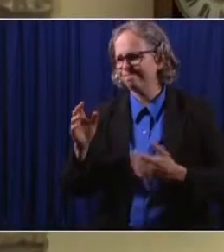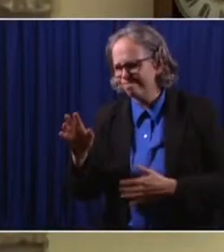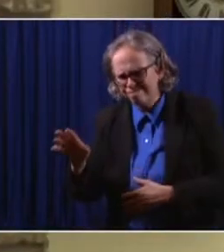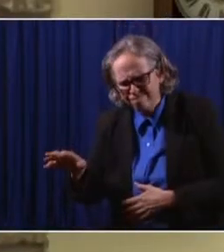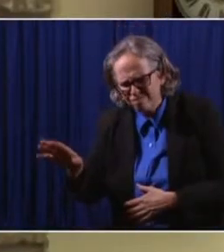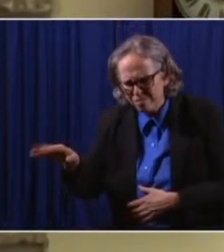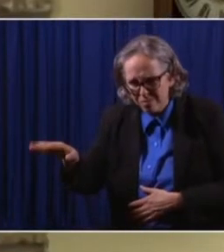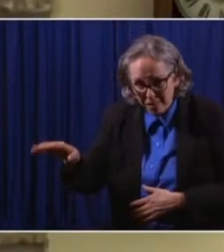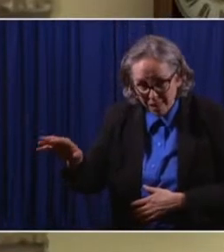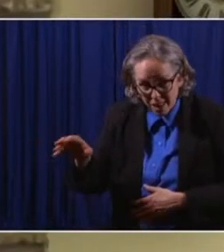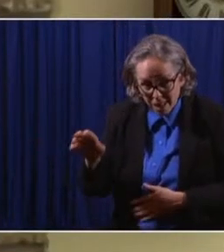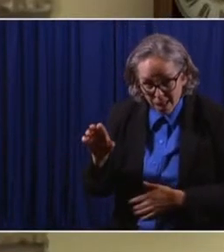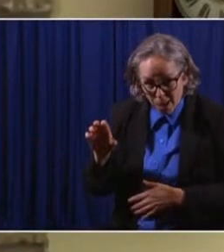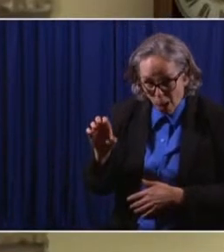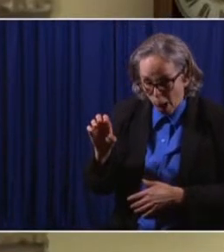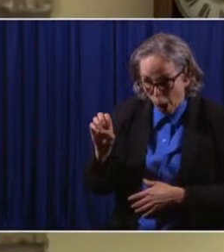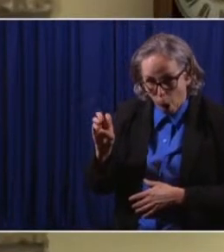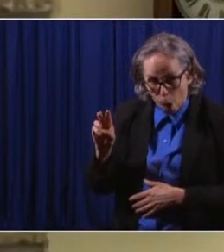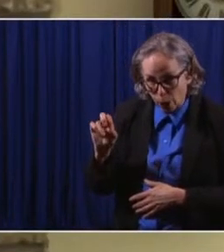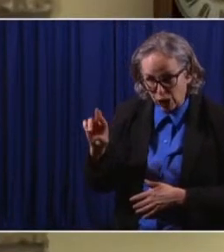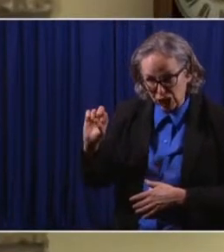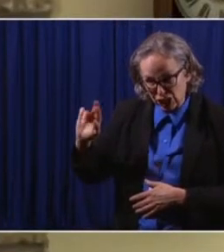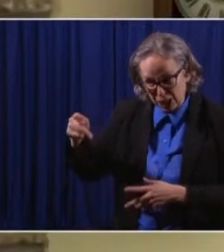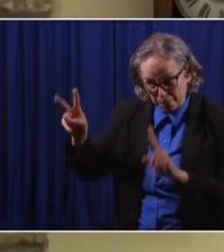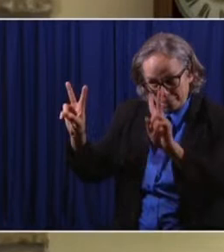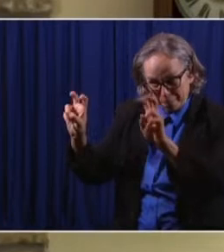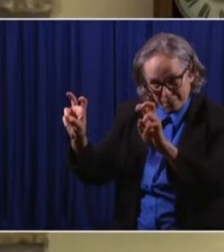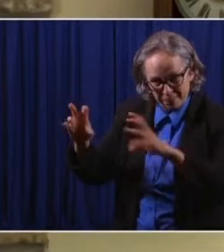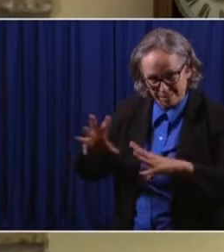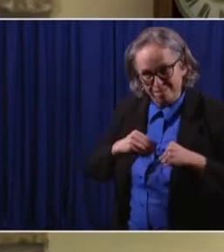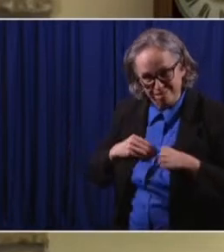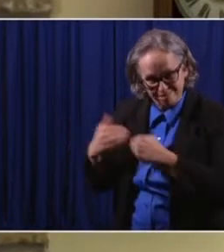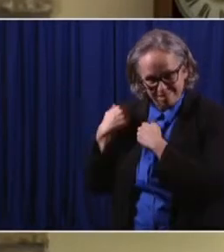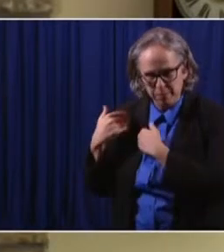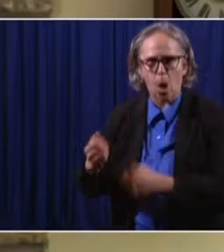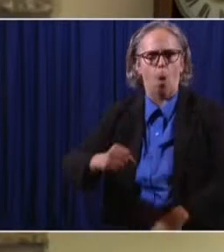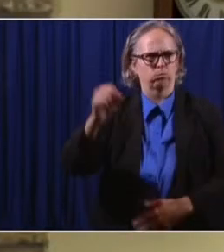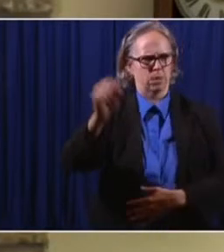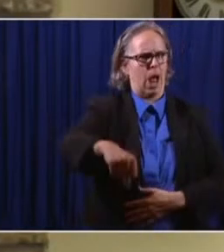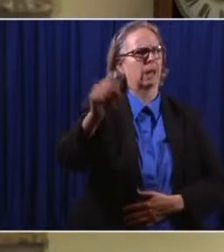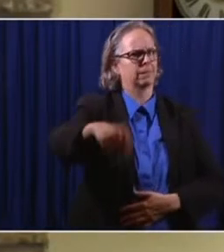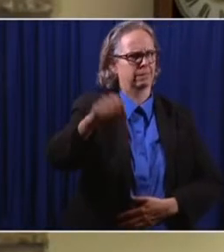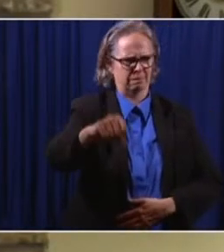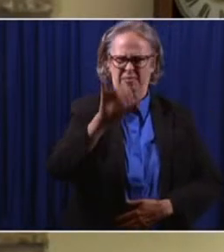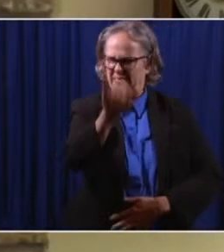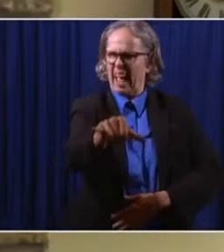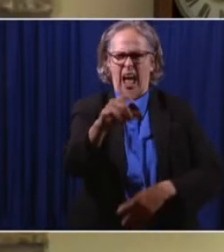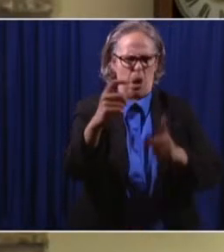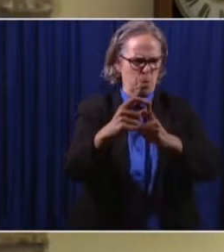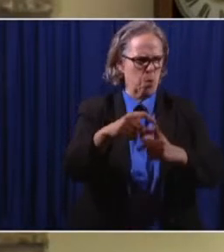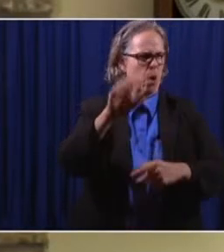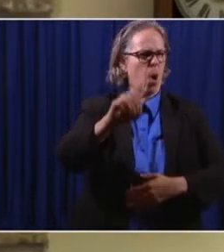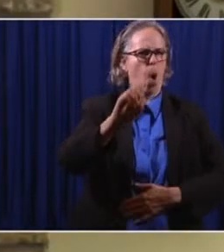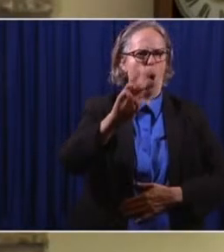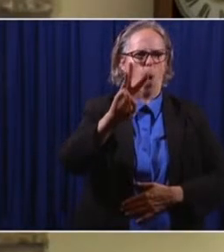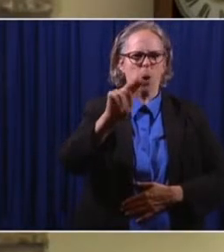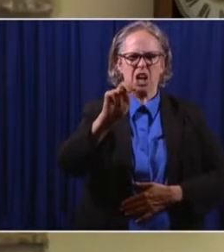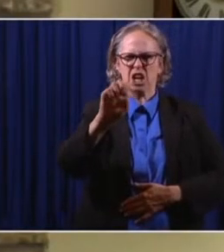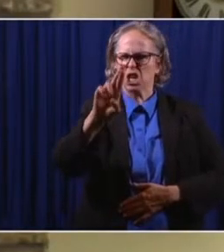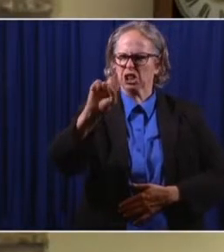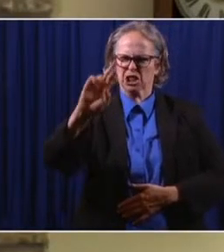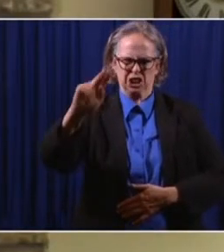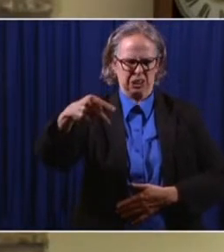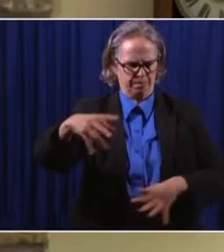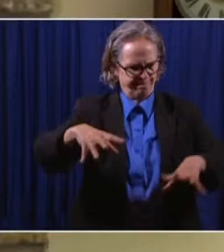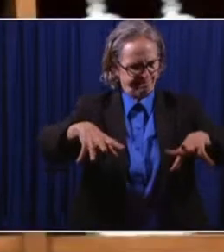maybe of kind of the destiny, you see that? Absolutely. Absolutely. I would say that students have really taken it from the horns. And I